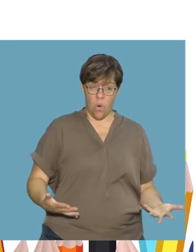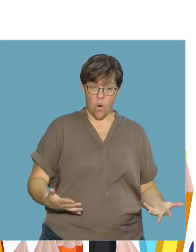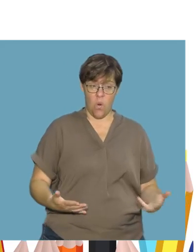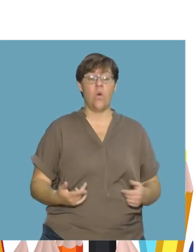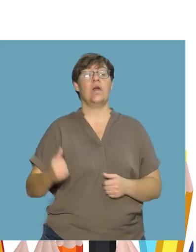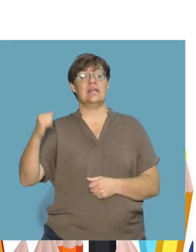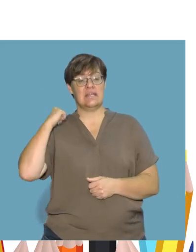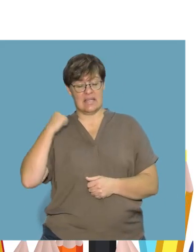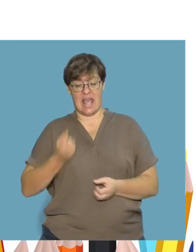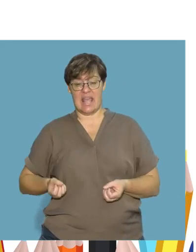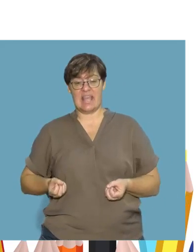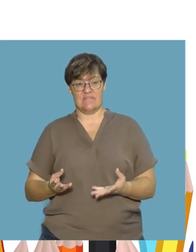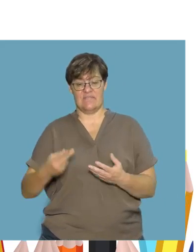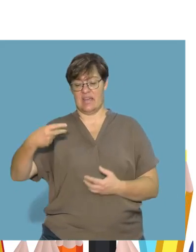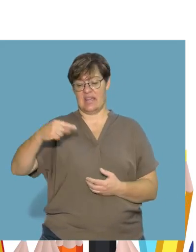girls an award?